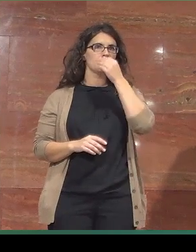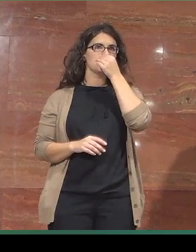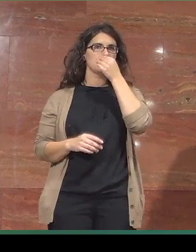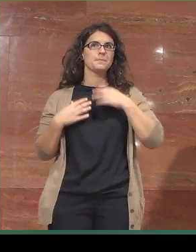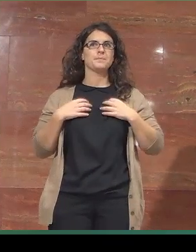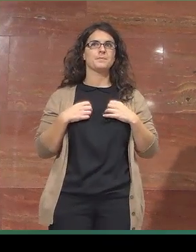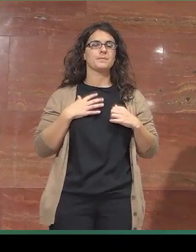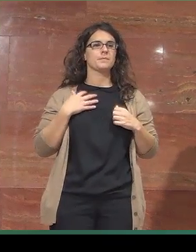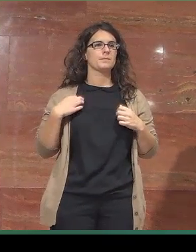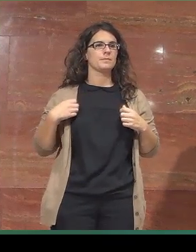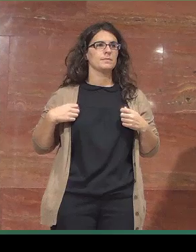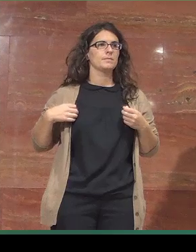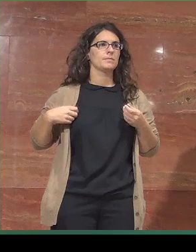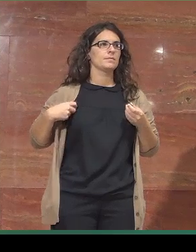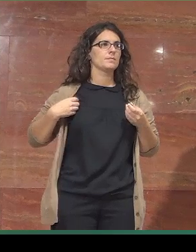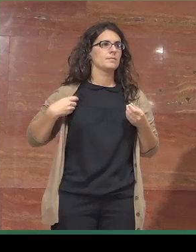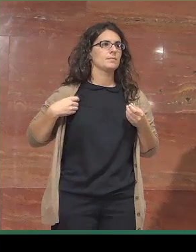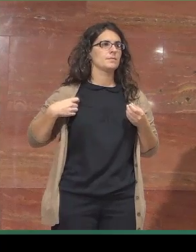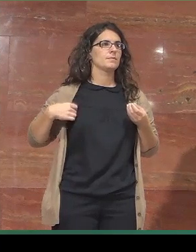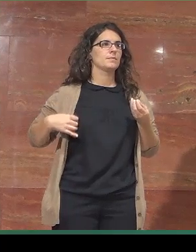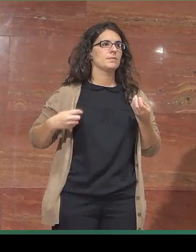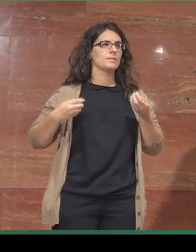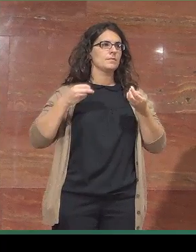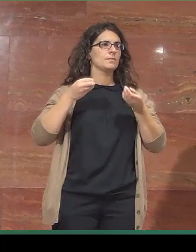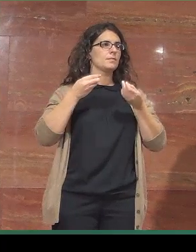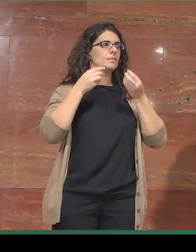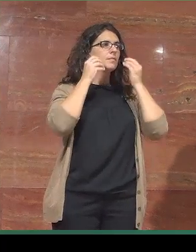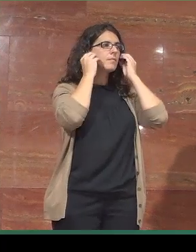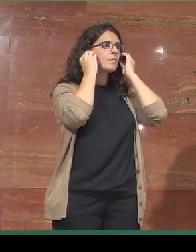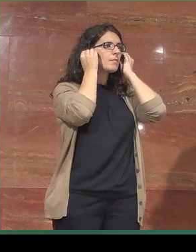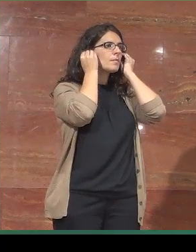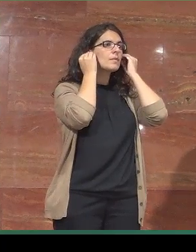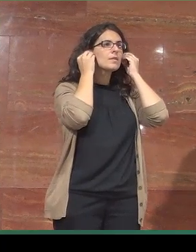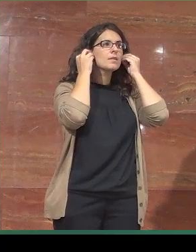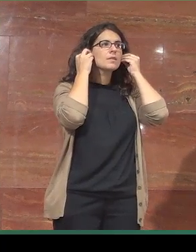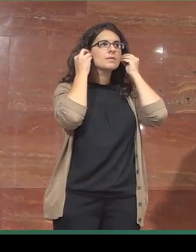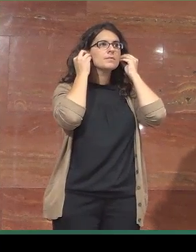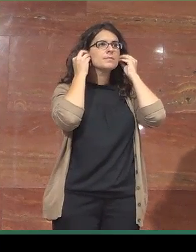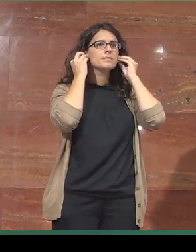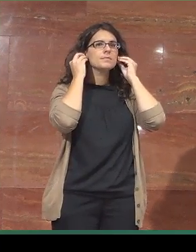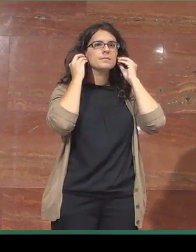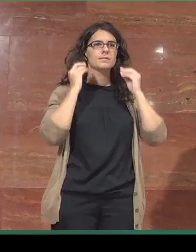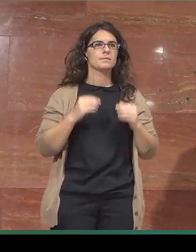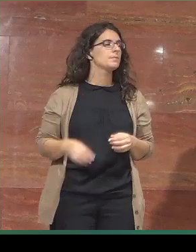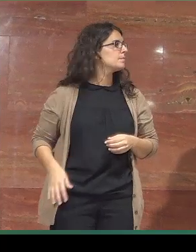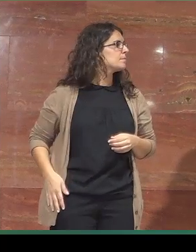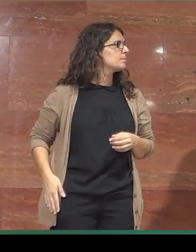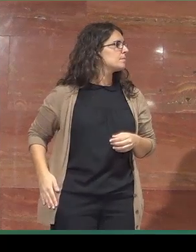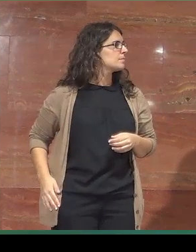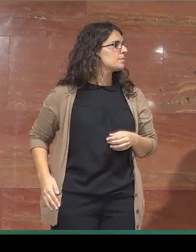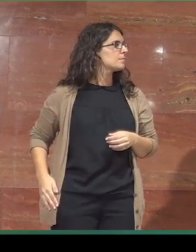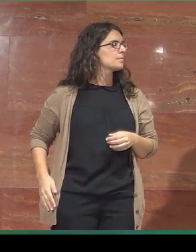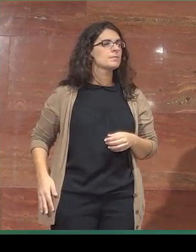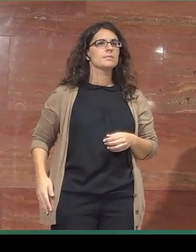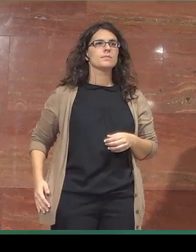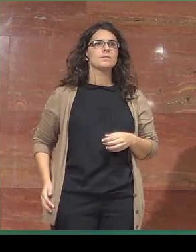I think we have streaming already. We have. Yeah, streaming. We do. Yeah. ¿Ya? Vale.